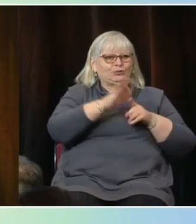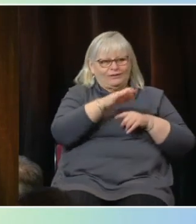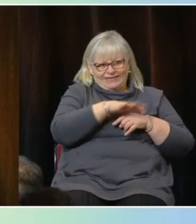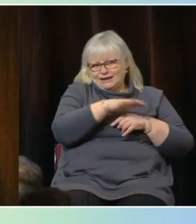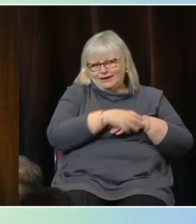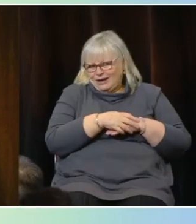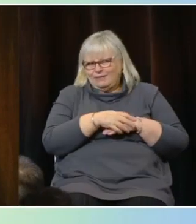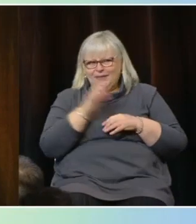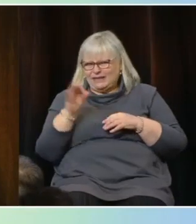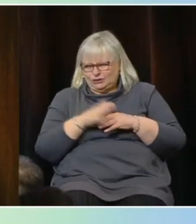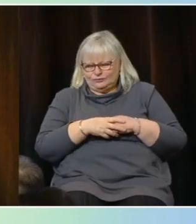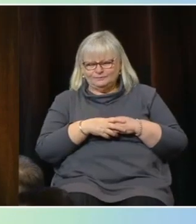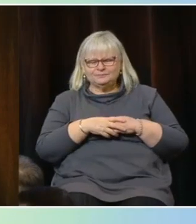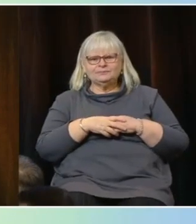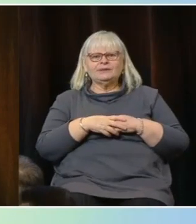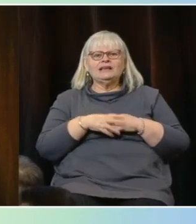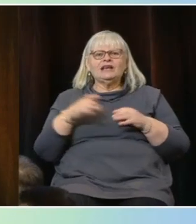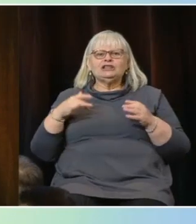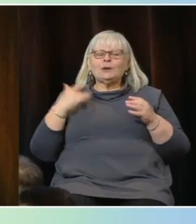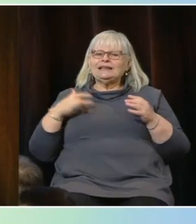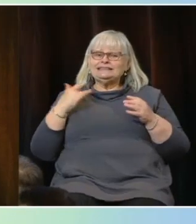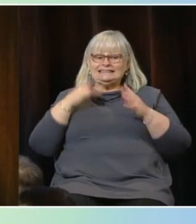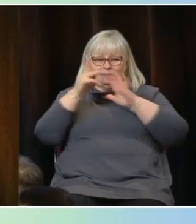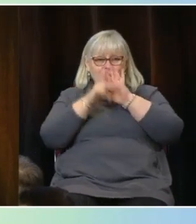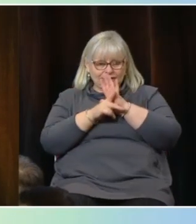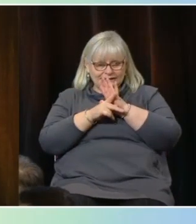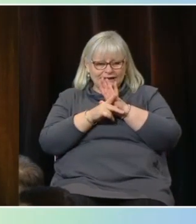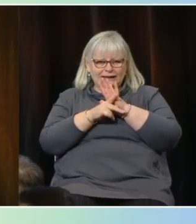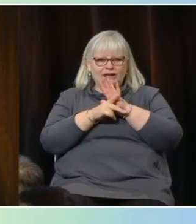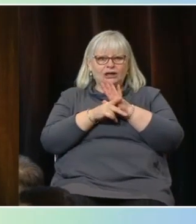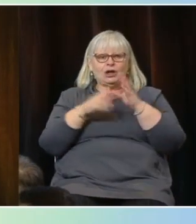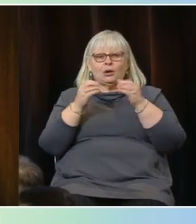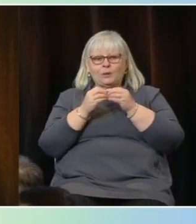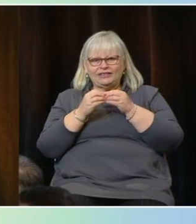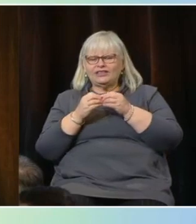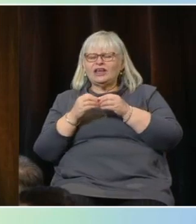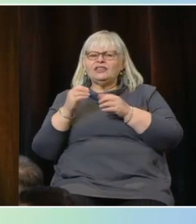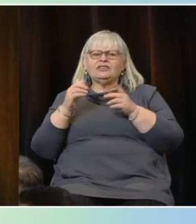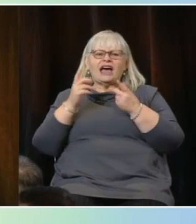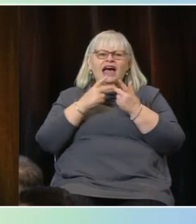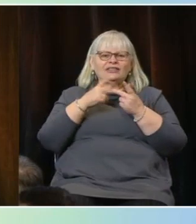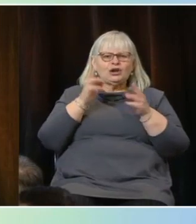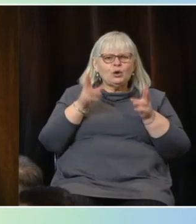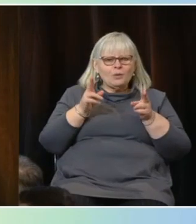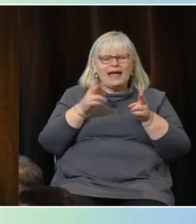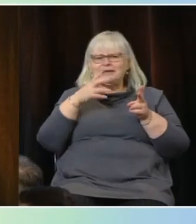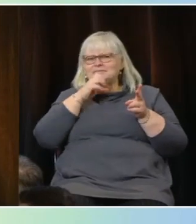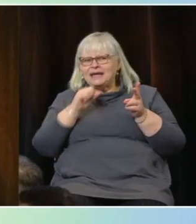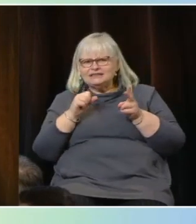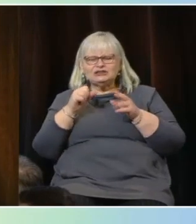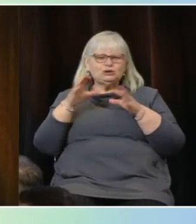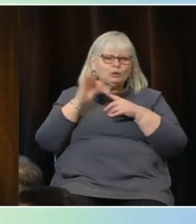norms and existing policy sorry combined with gendered Norms boxing women's and men's choices